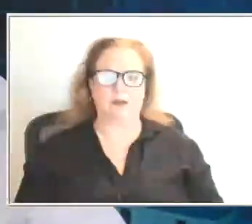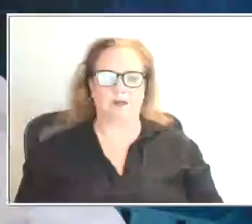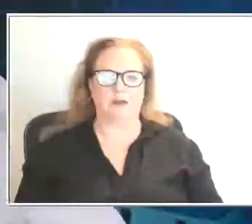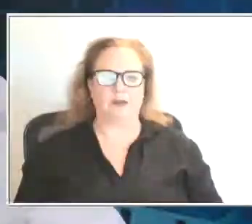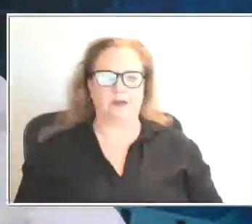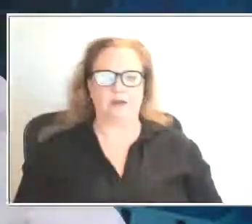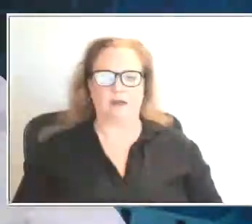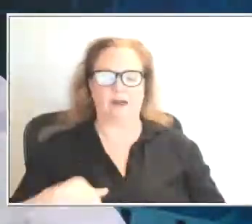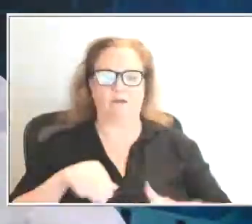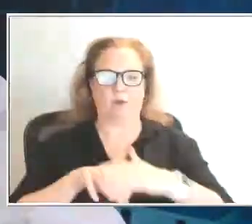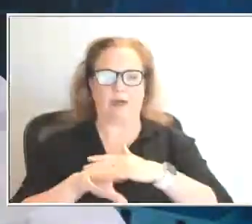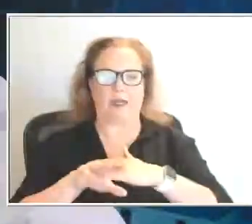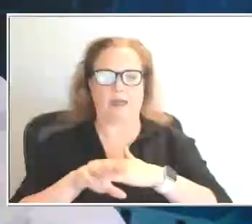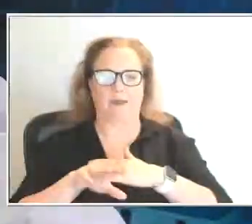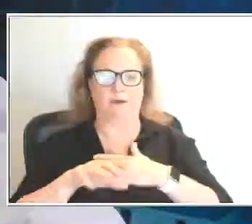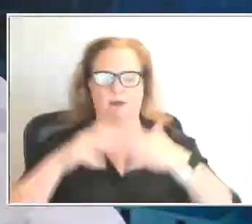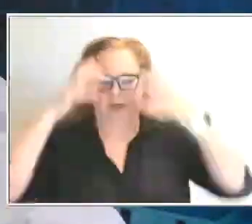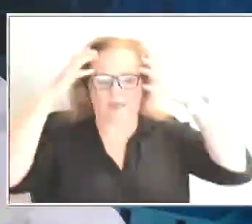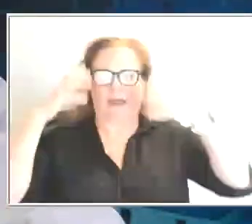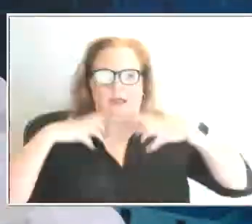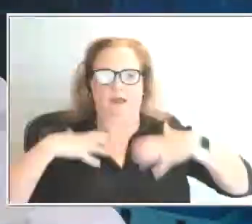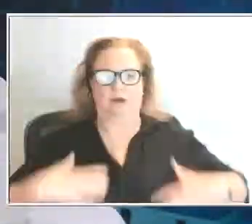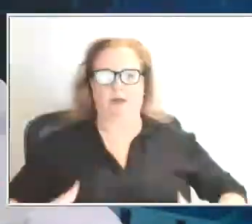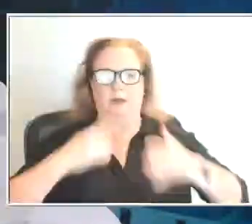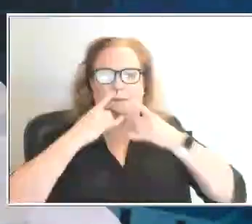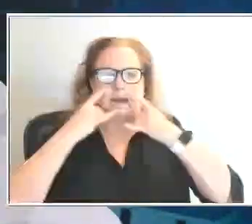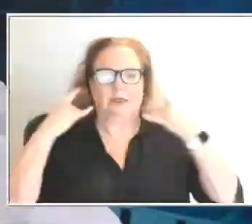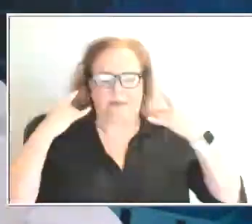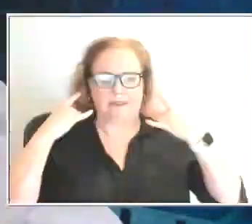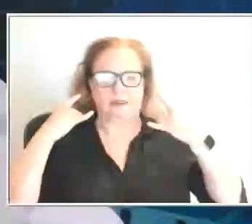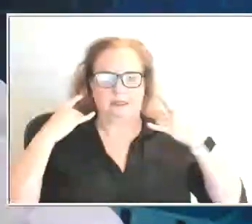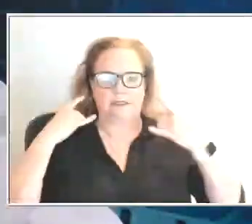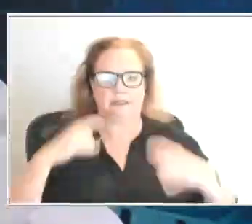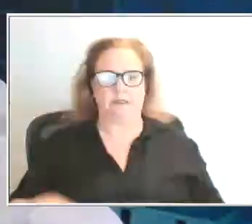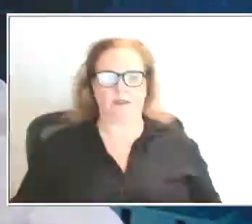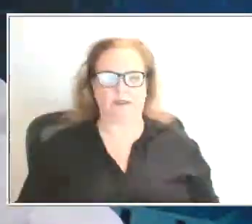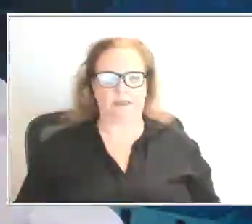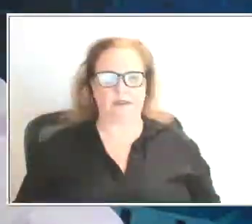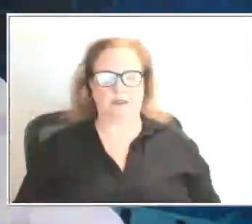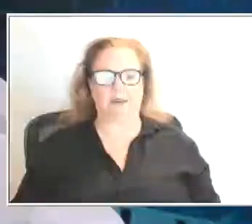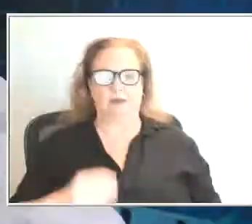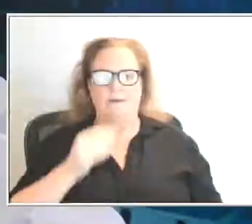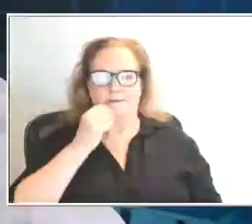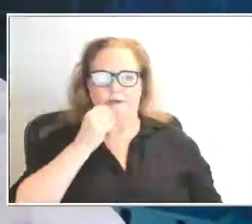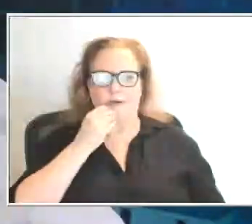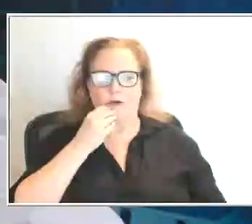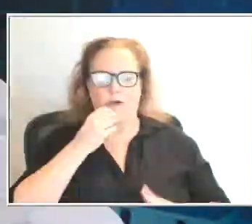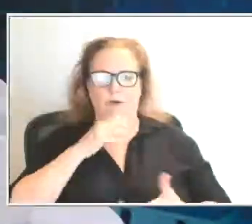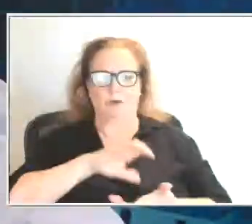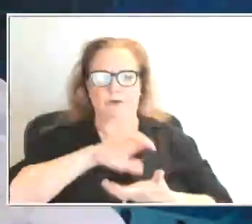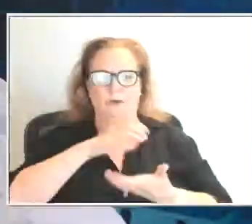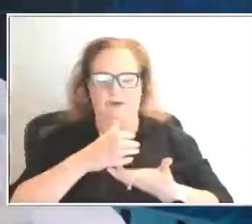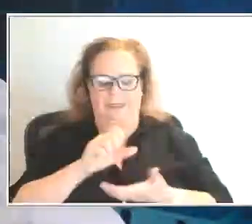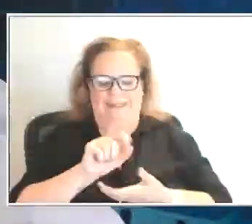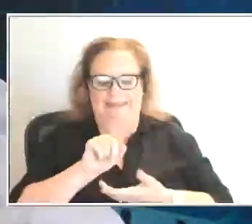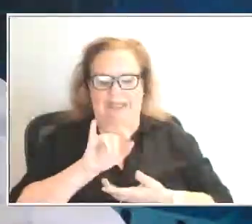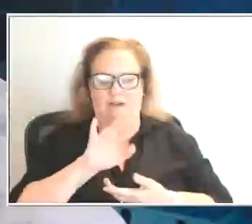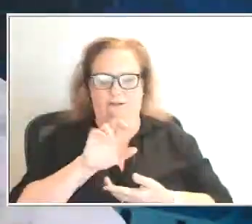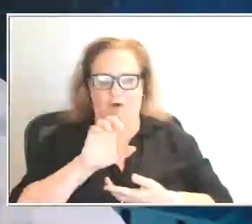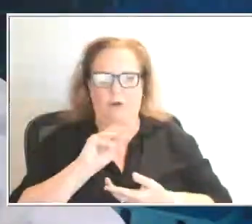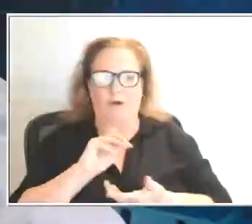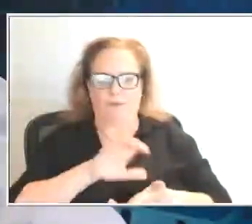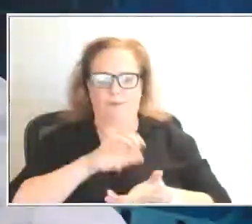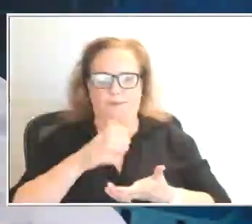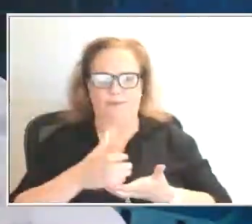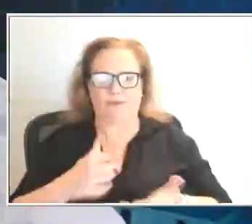came in like gowned and masked, and Gloves. the food came in on styrofoam, and it